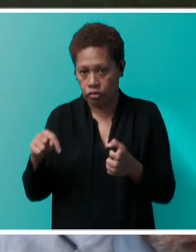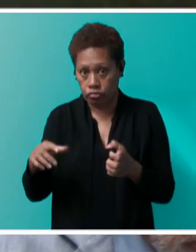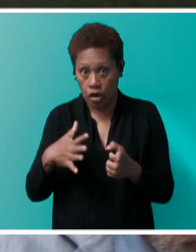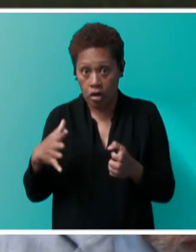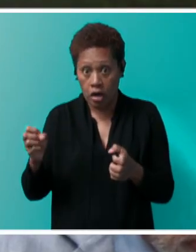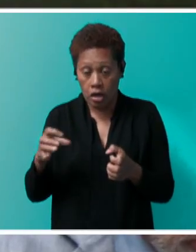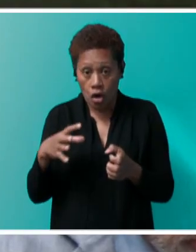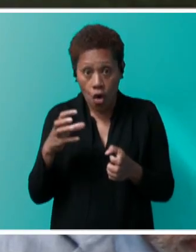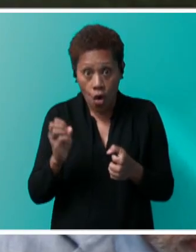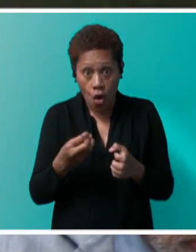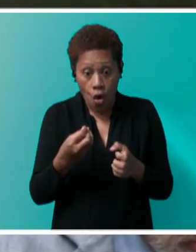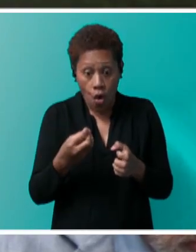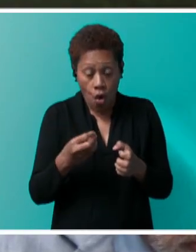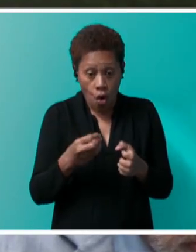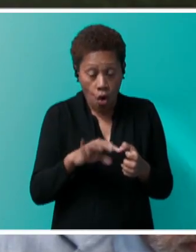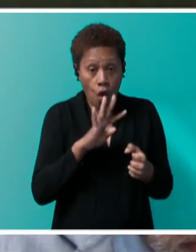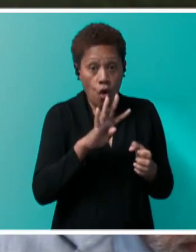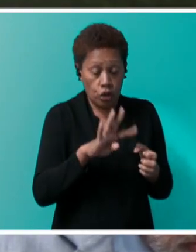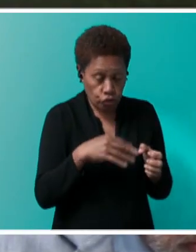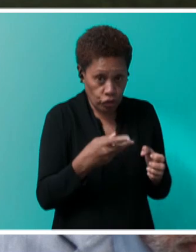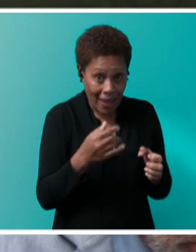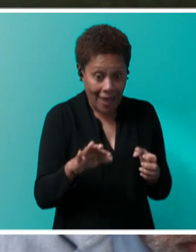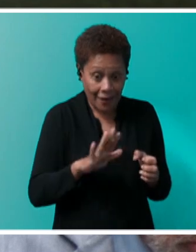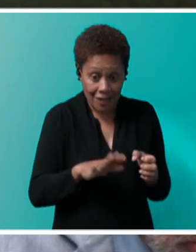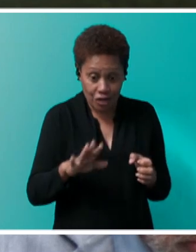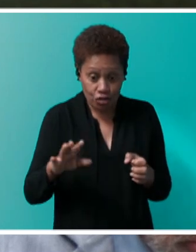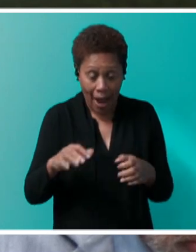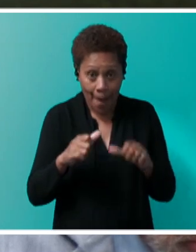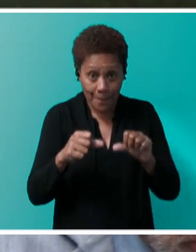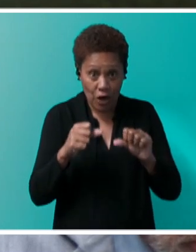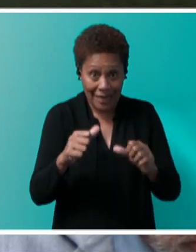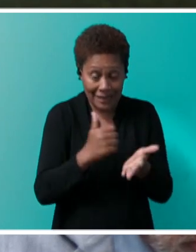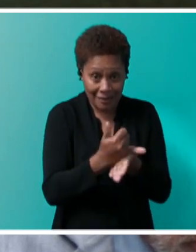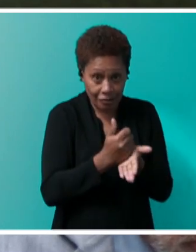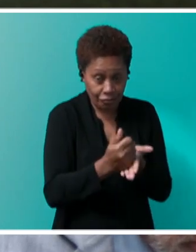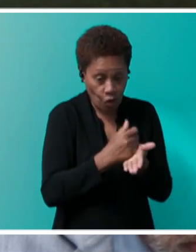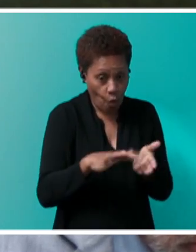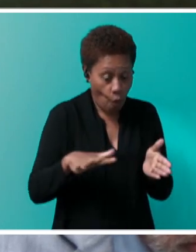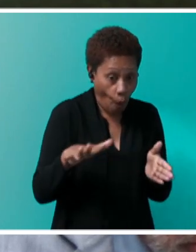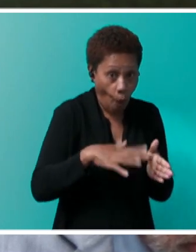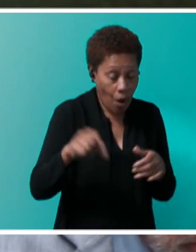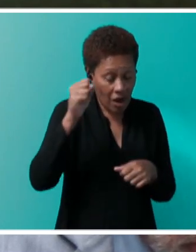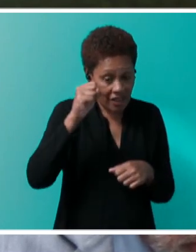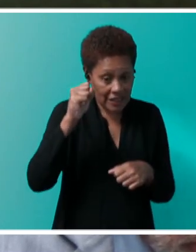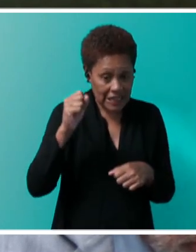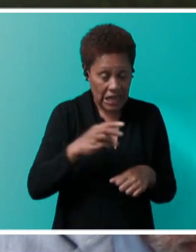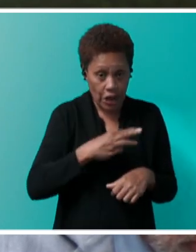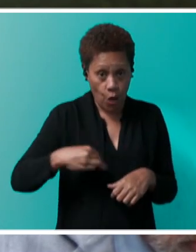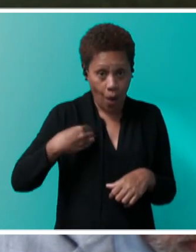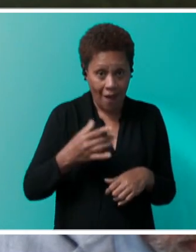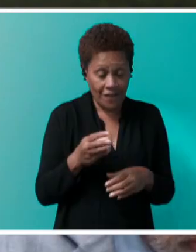in preparation for the operationalization of Child Care and Protection Act. Senior welfare officer